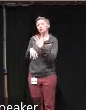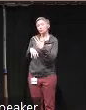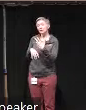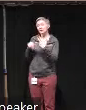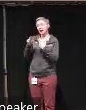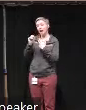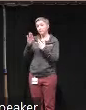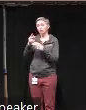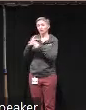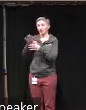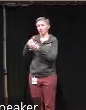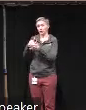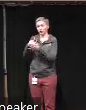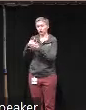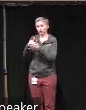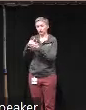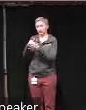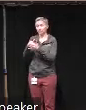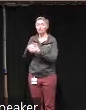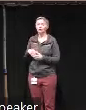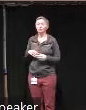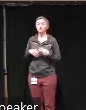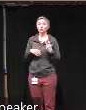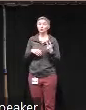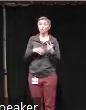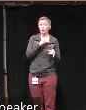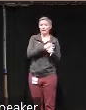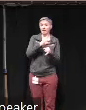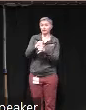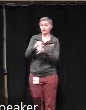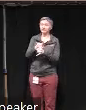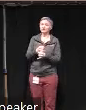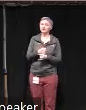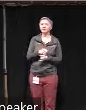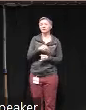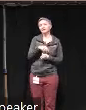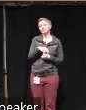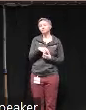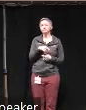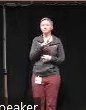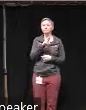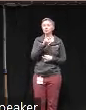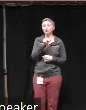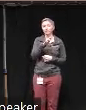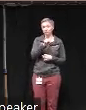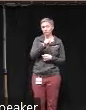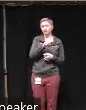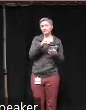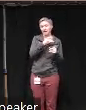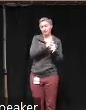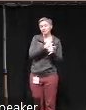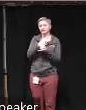ambulatory care center department. 2 campus being Rivas campus and the Brighton Health